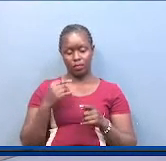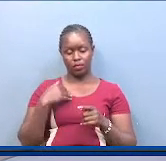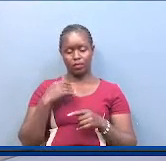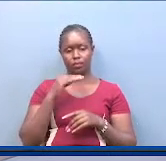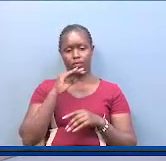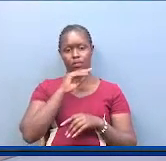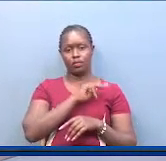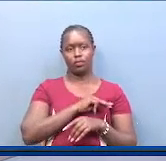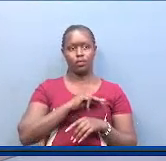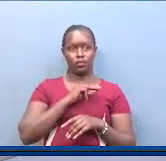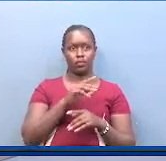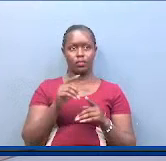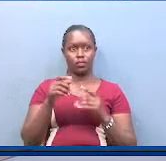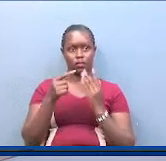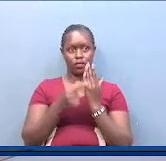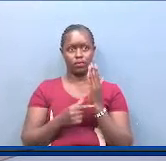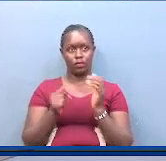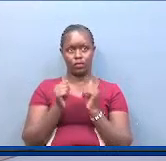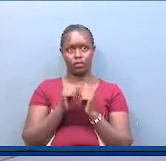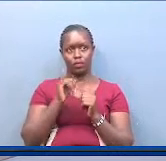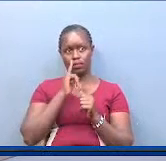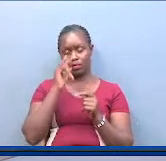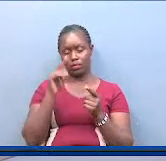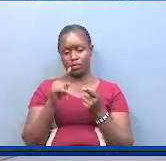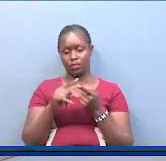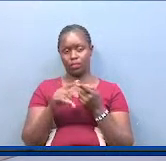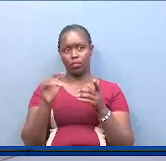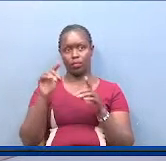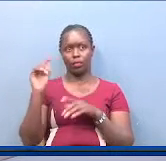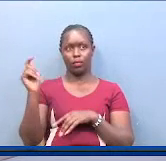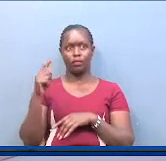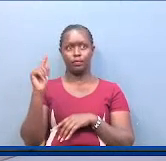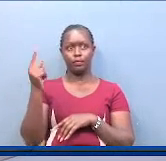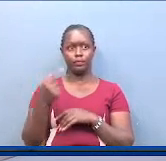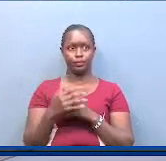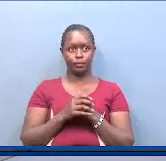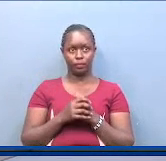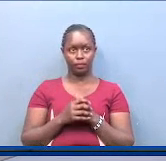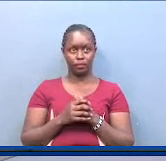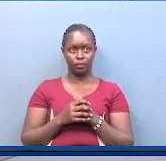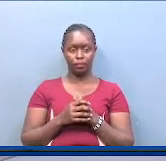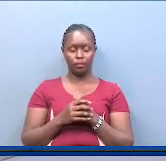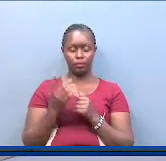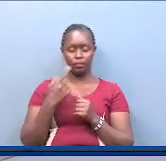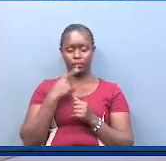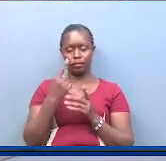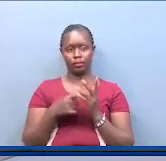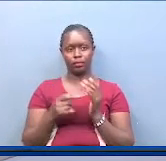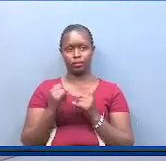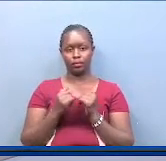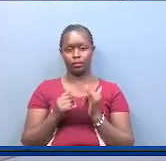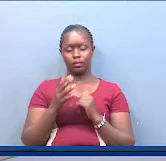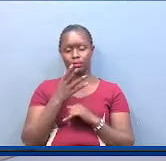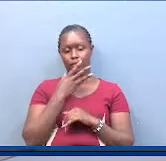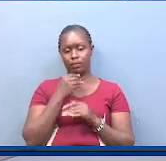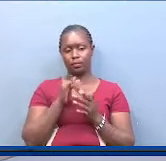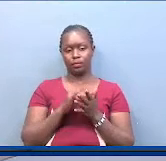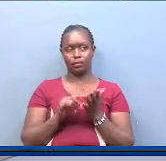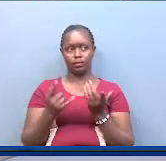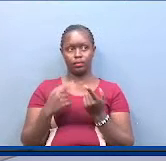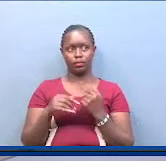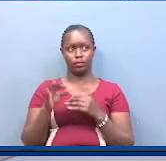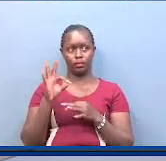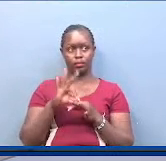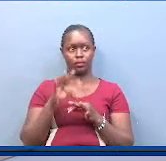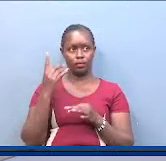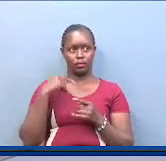mannerisms, Article 10 of the Constitution, is in Kenya Kwanza. We are telling them to the last man, come out and